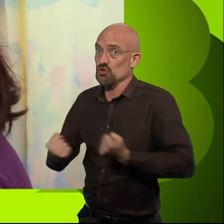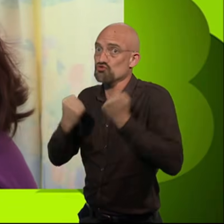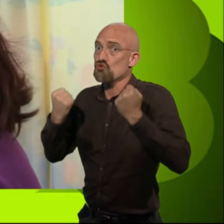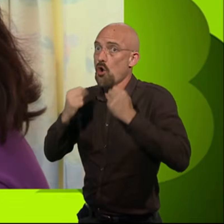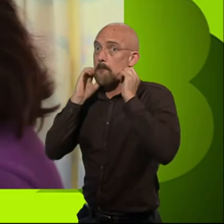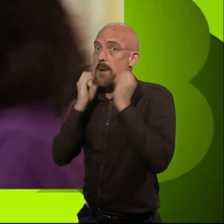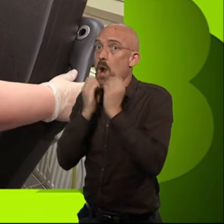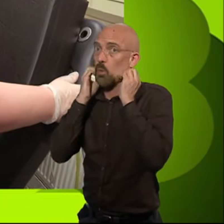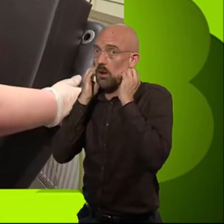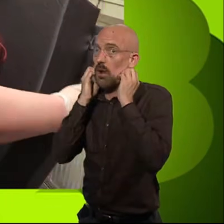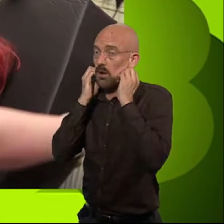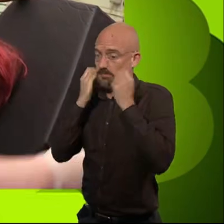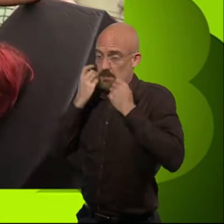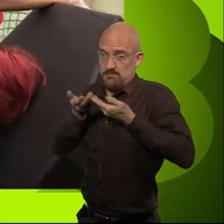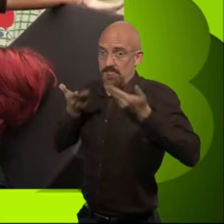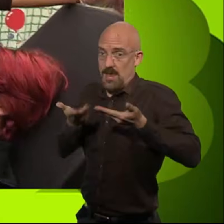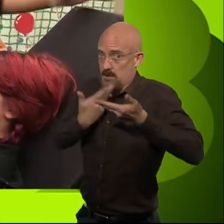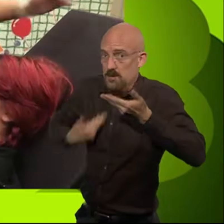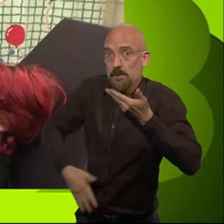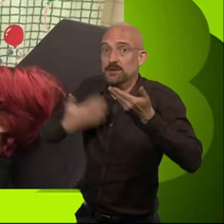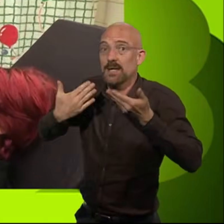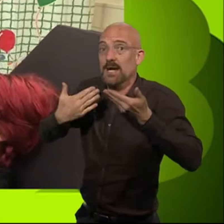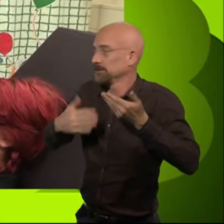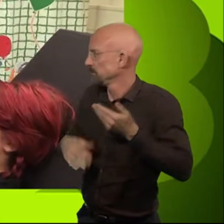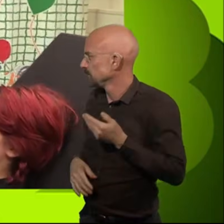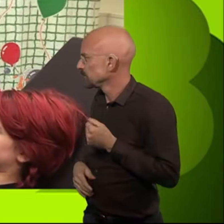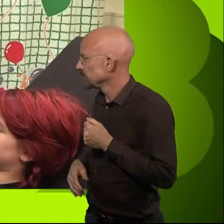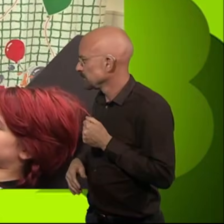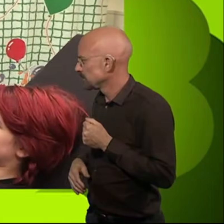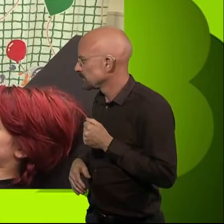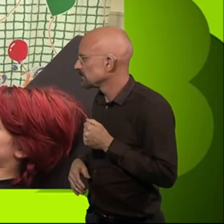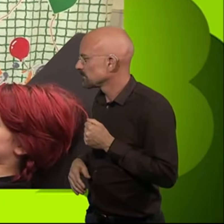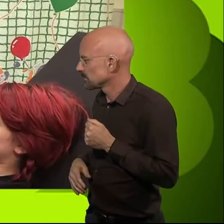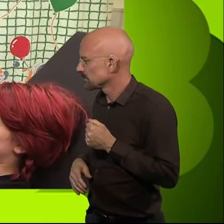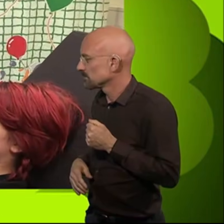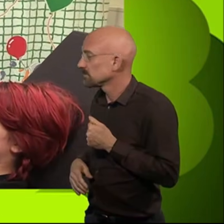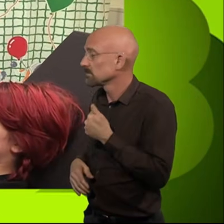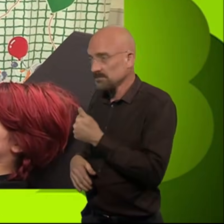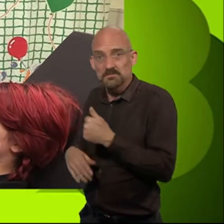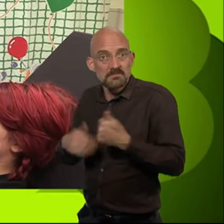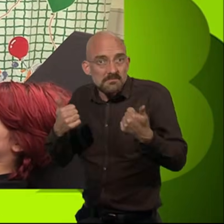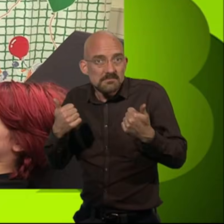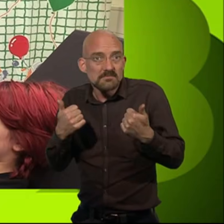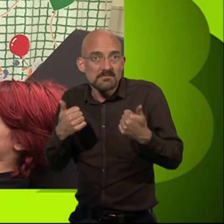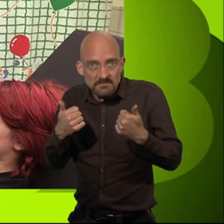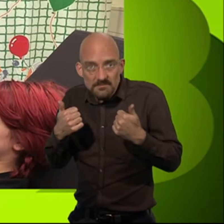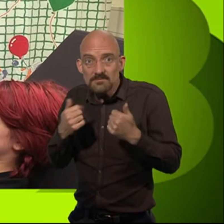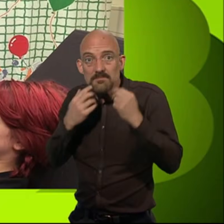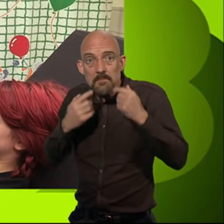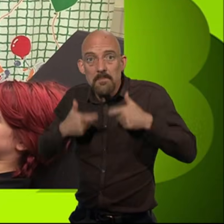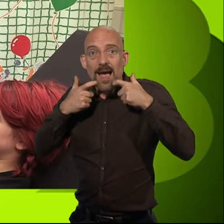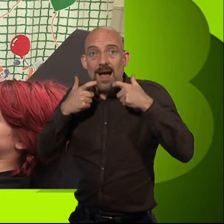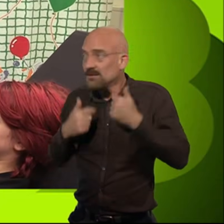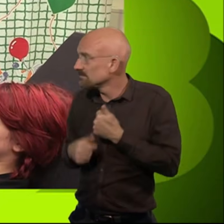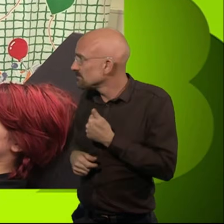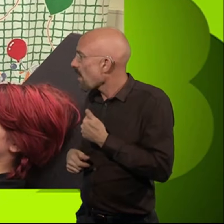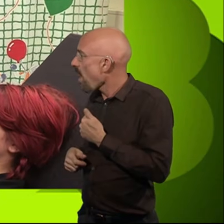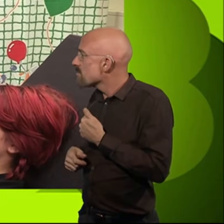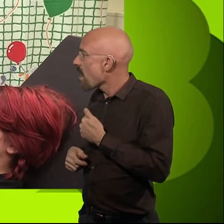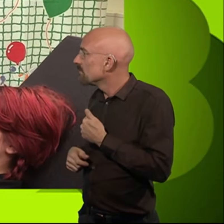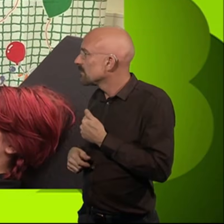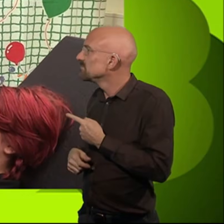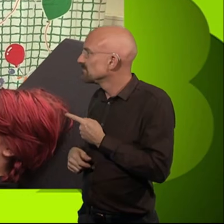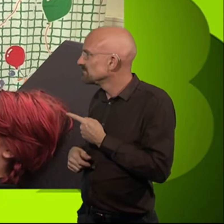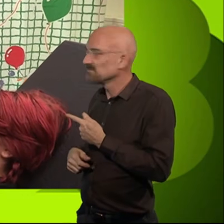you're doing great. You okay? That's And I think we have success. Is it back? Yeah. Oh, you're a star. That